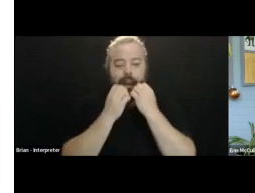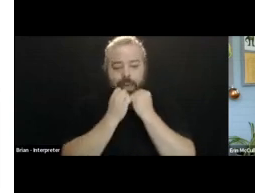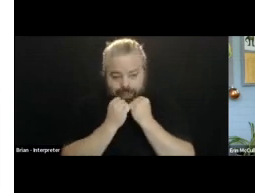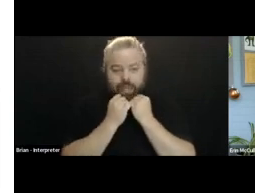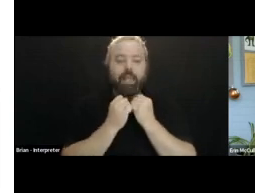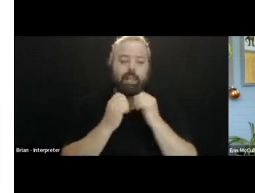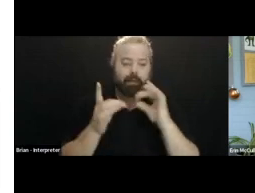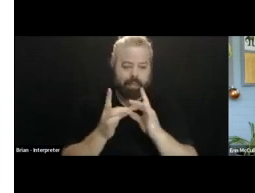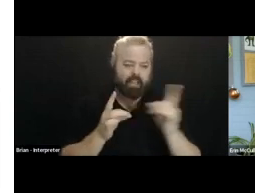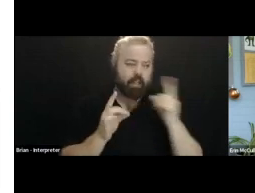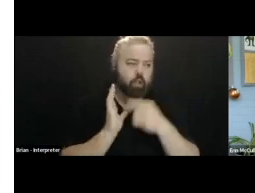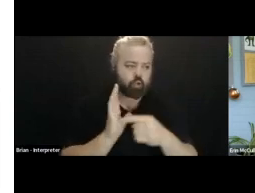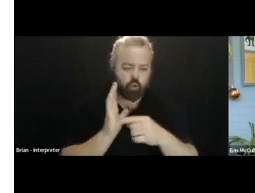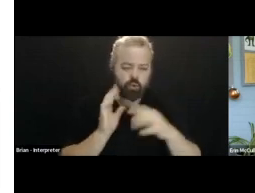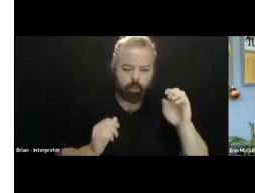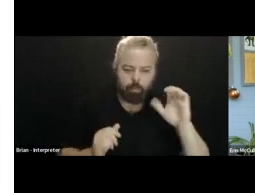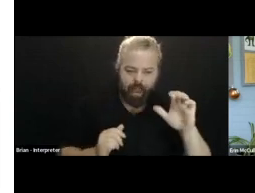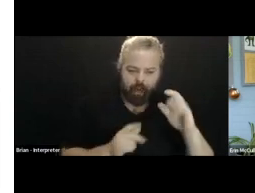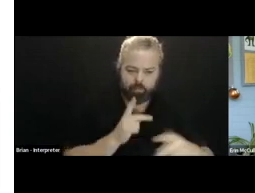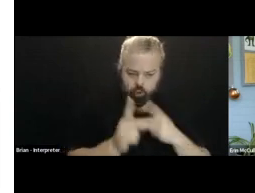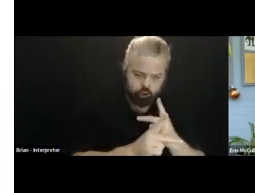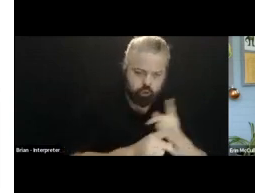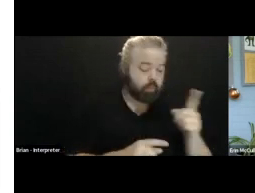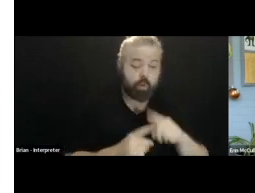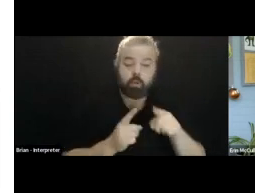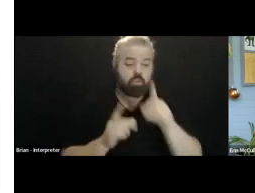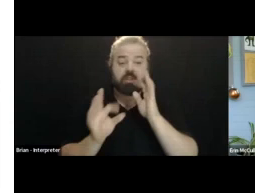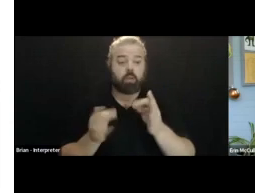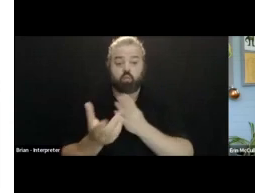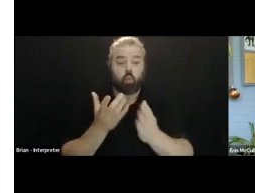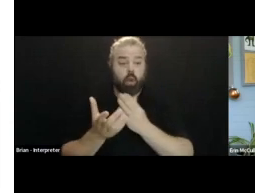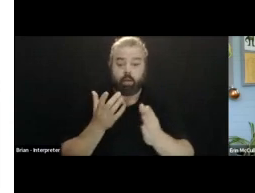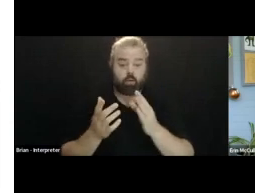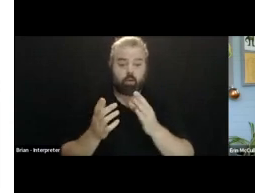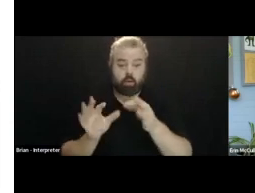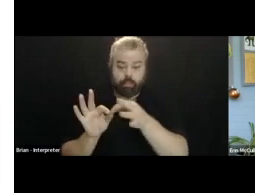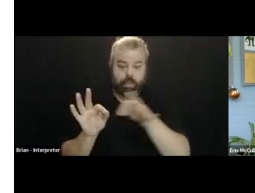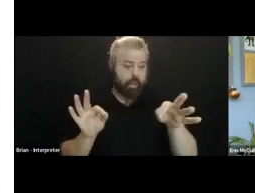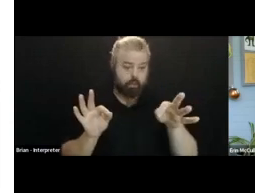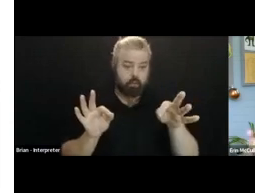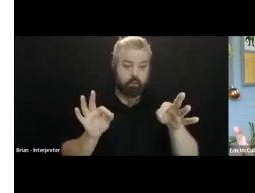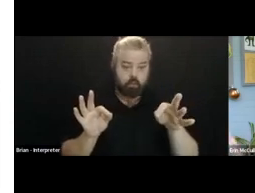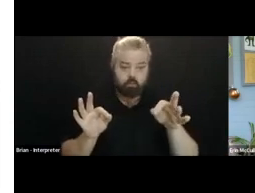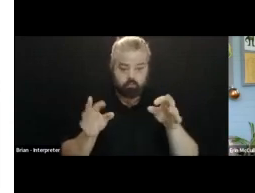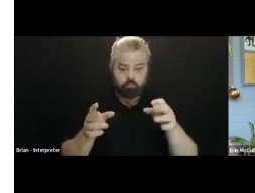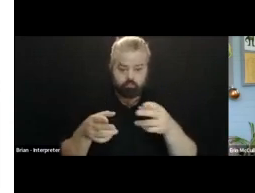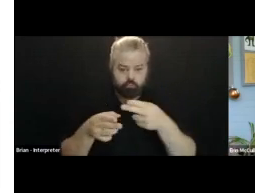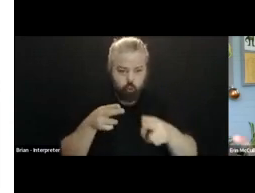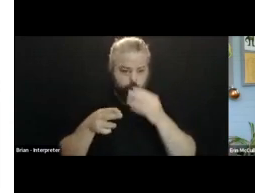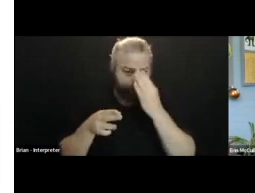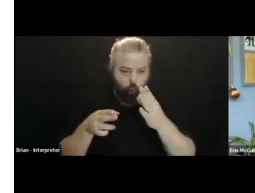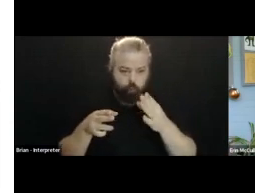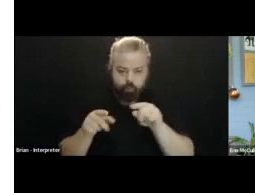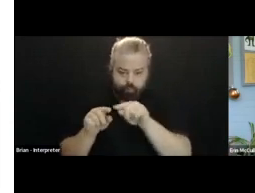Word, but you can just decide to, whichever text you decide, your short and informative information, you're going